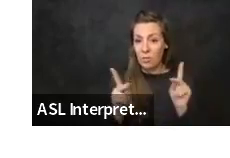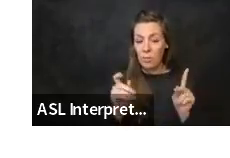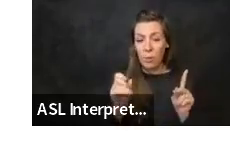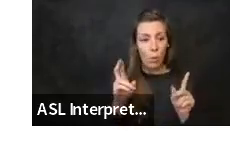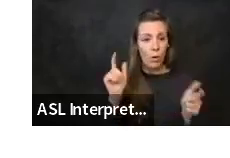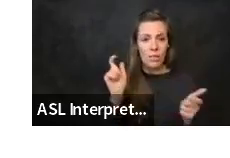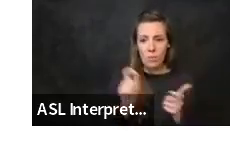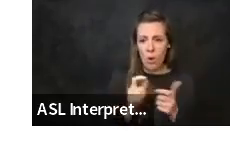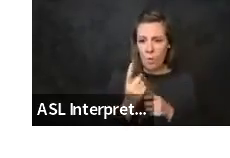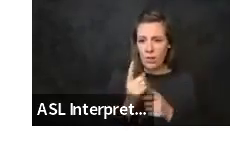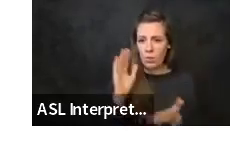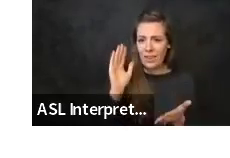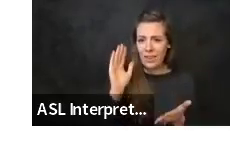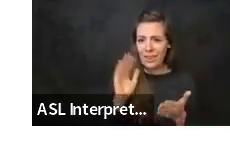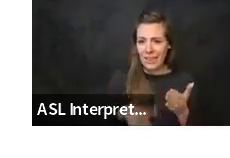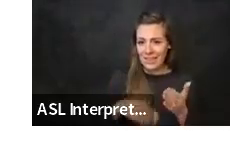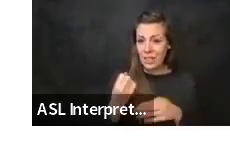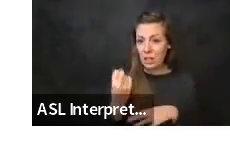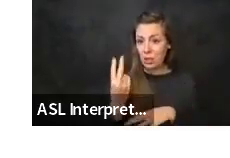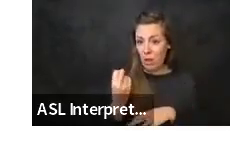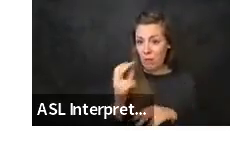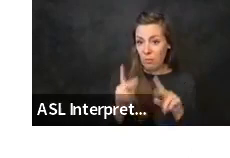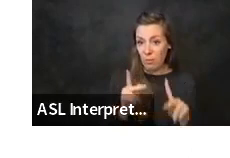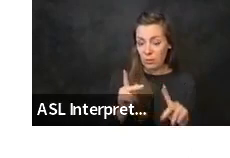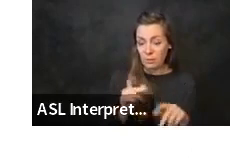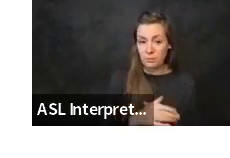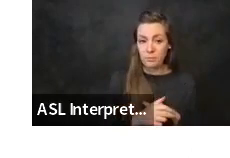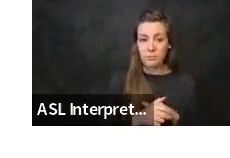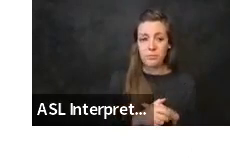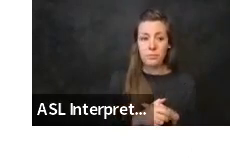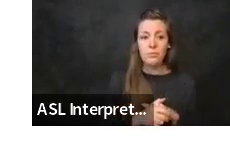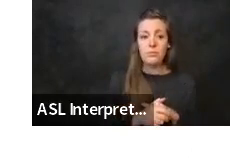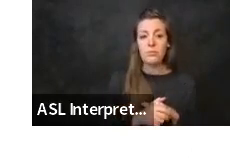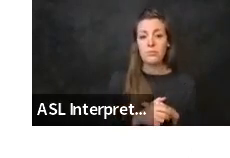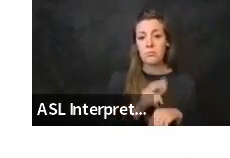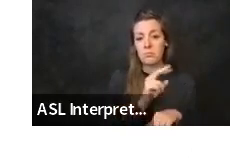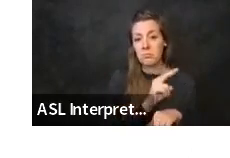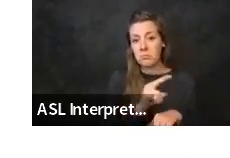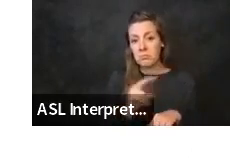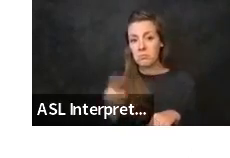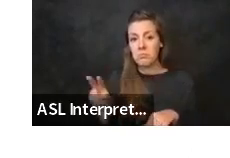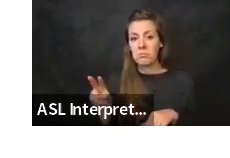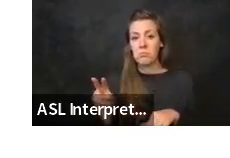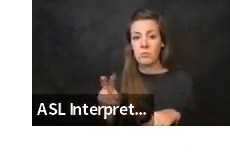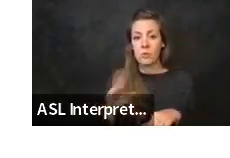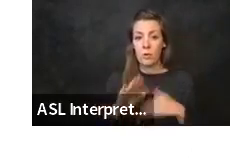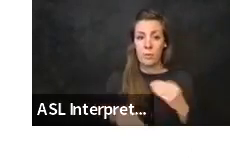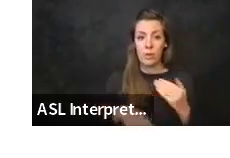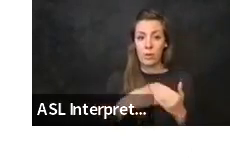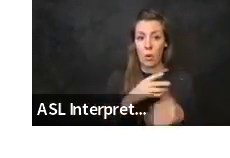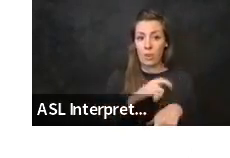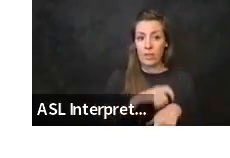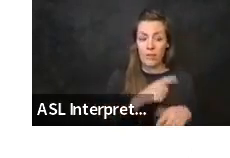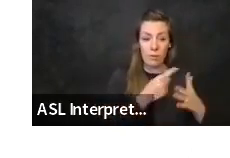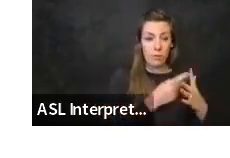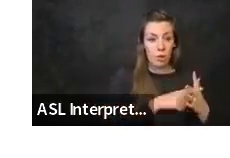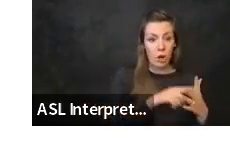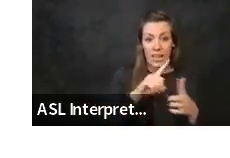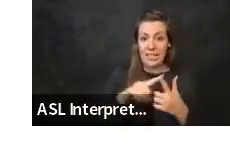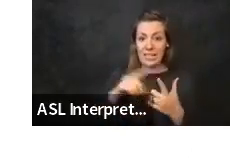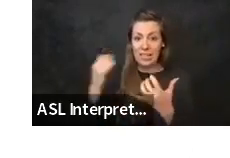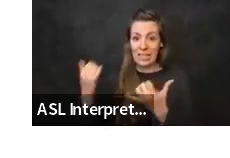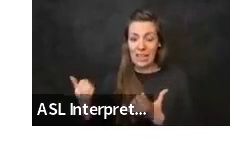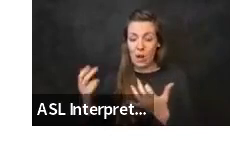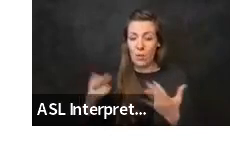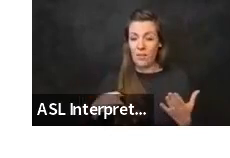gatherings with less than 12 individuals. And looking over the course of the pandemic, we see that we currently have the